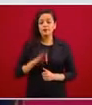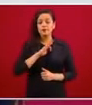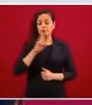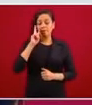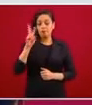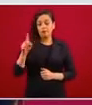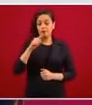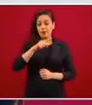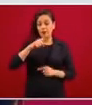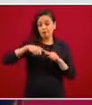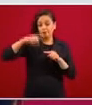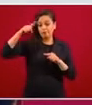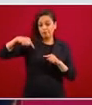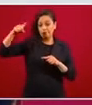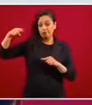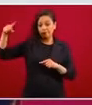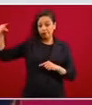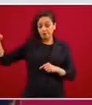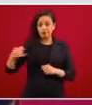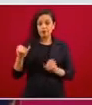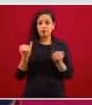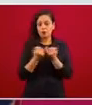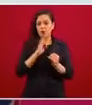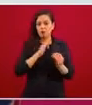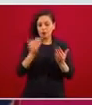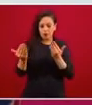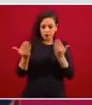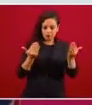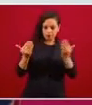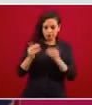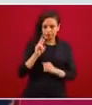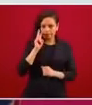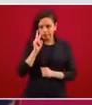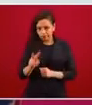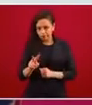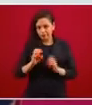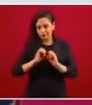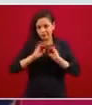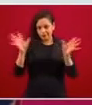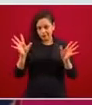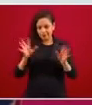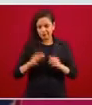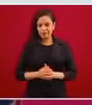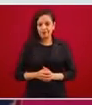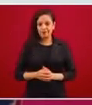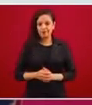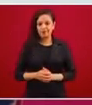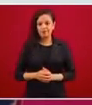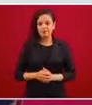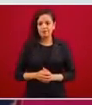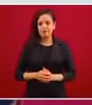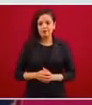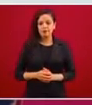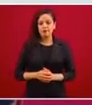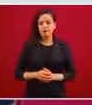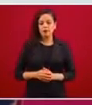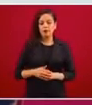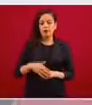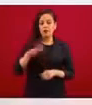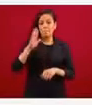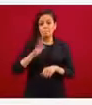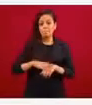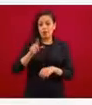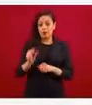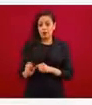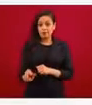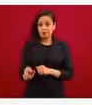same information presented in the form of a bar graph. We can compare visually in terms of the height